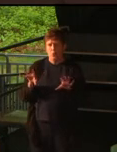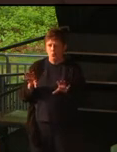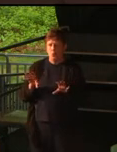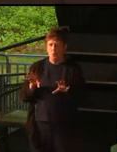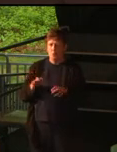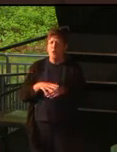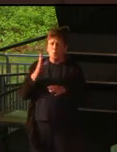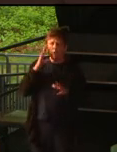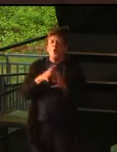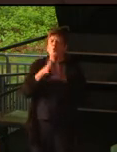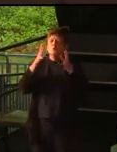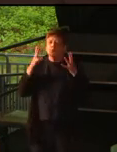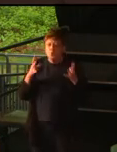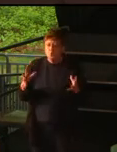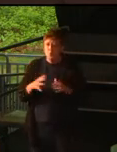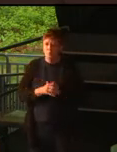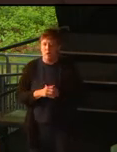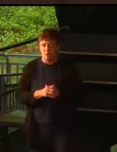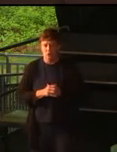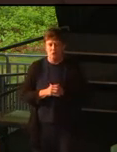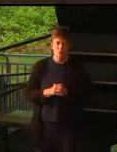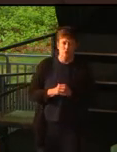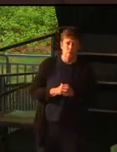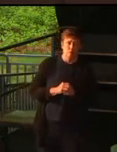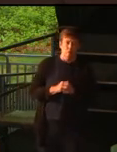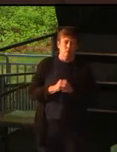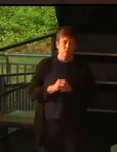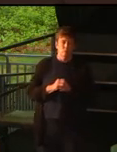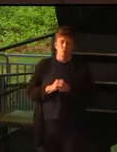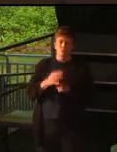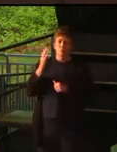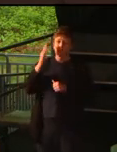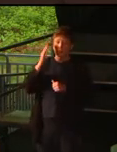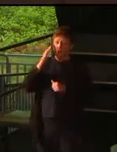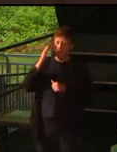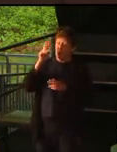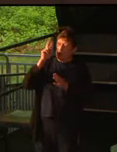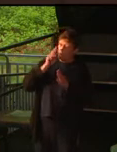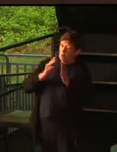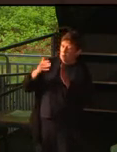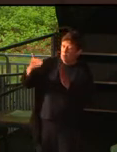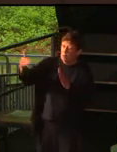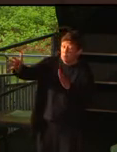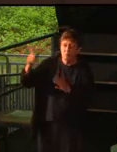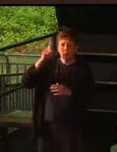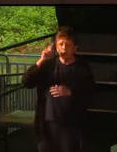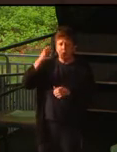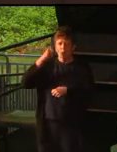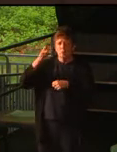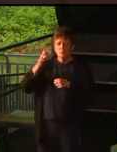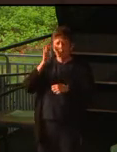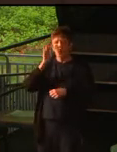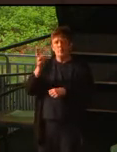too much to hold any glass-full naivety about what the coming miles will bear.